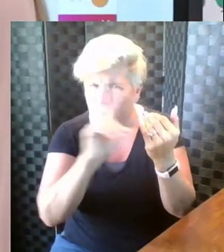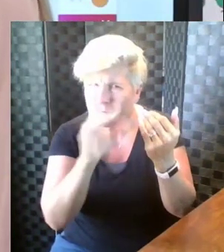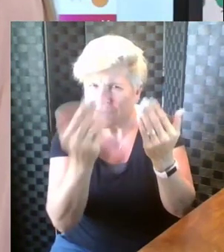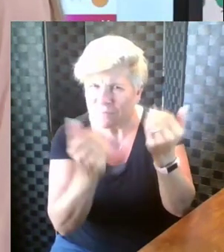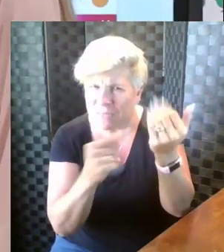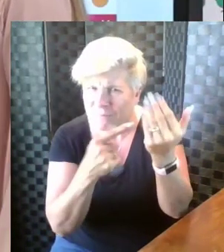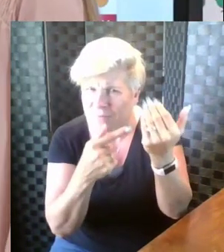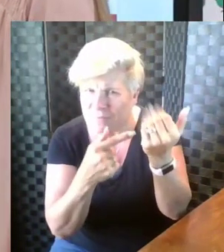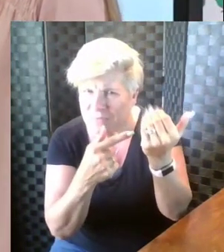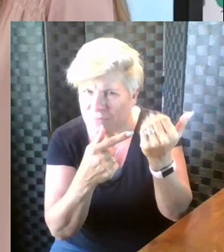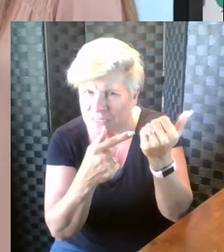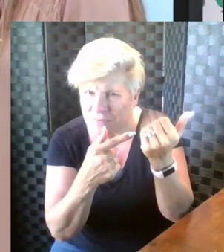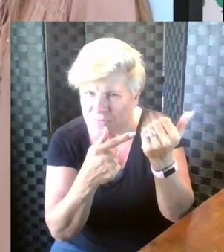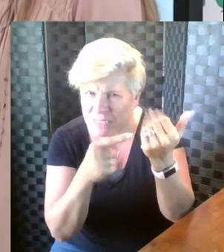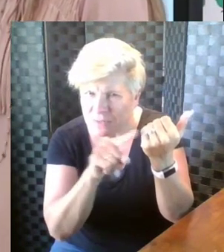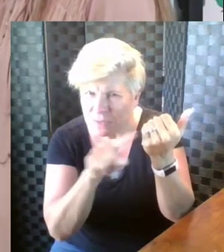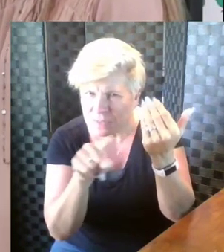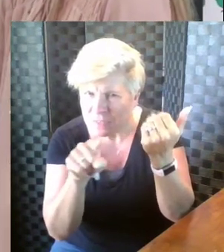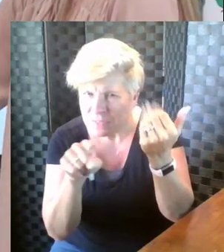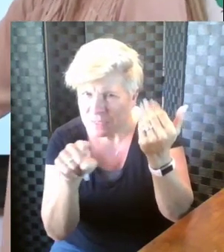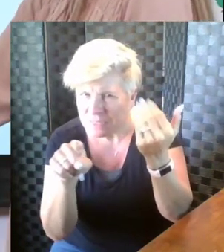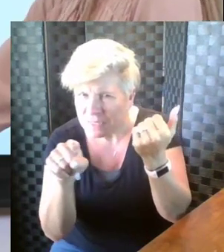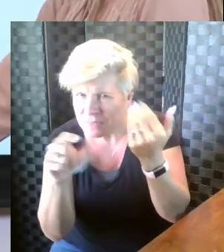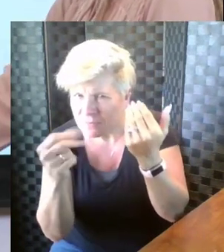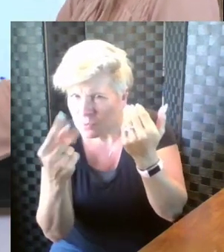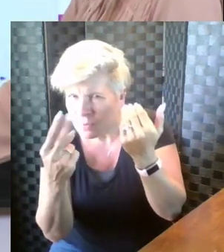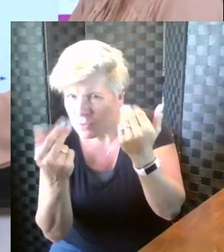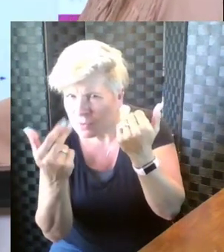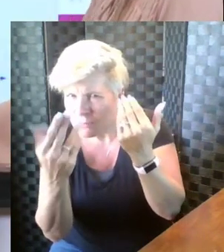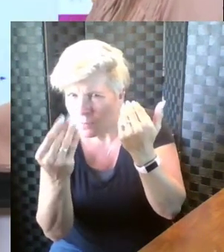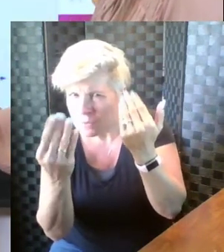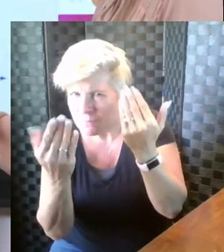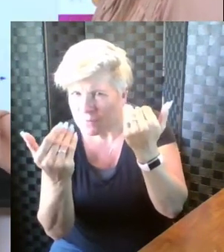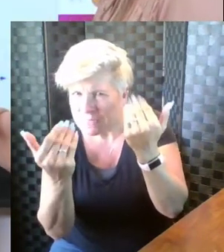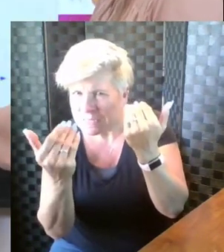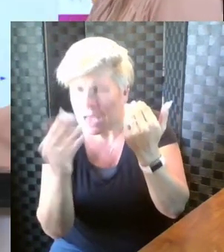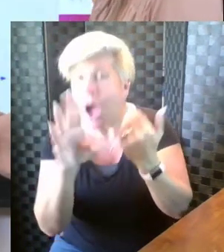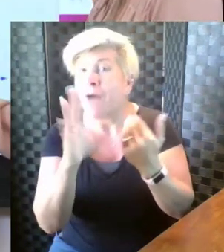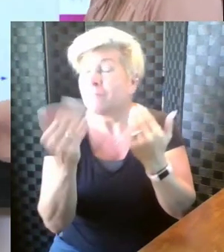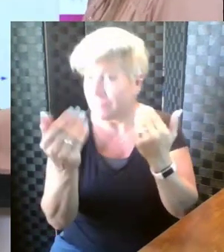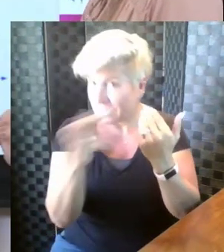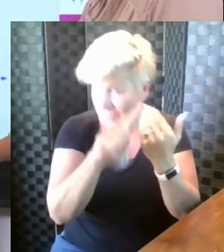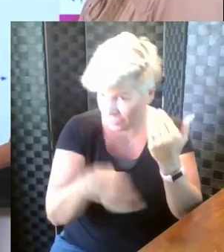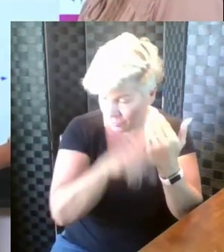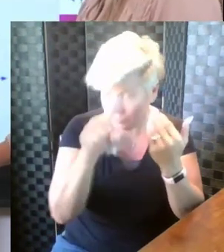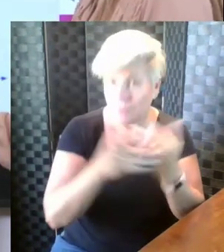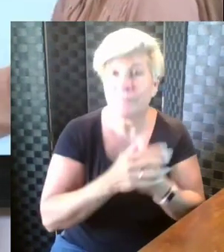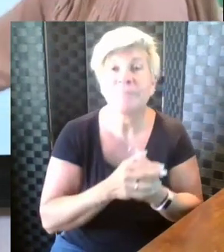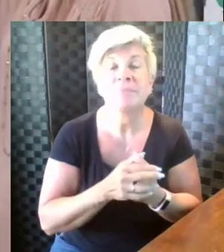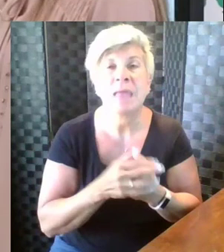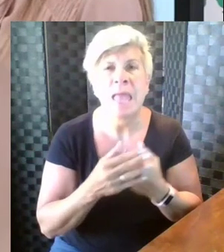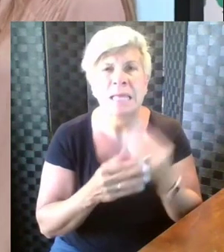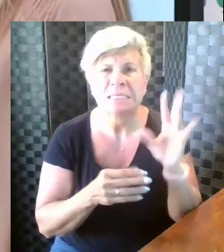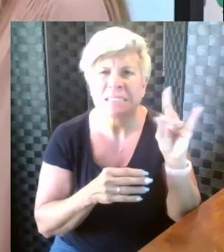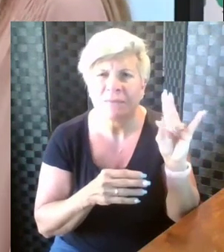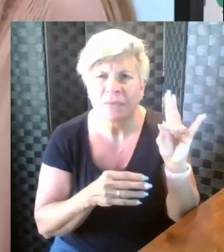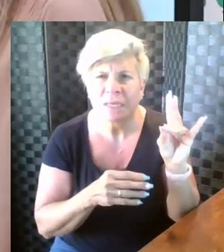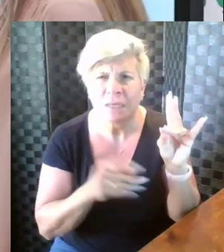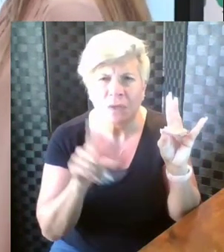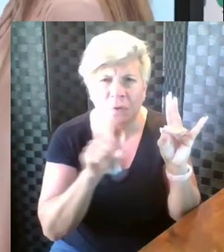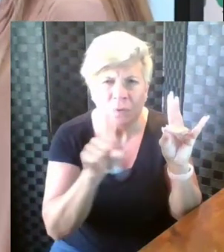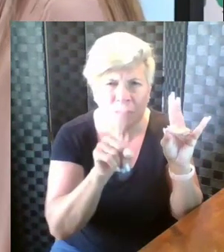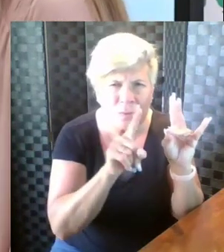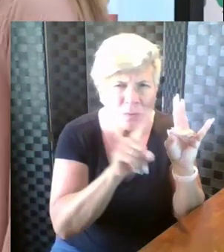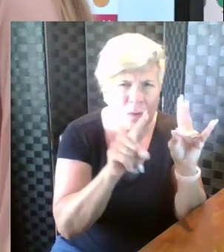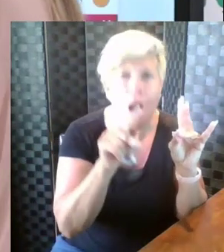2, 3, 4, 5, 6, 7, 8, 9, 10, 11, 12, 13, 14, 15. And 7, which I